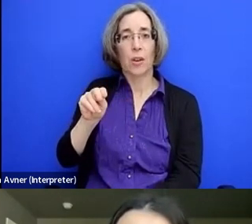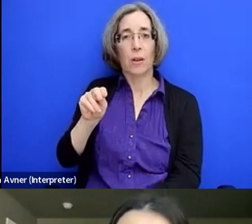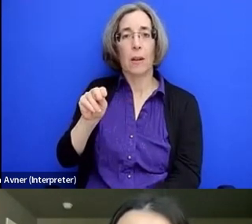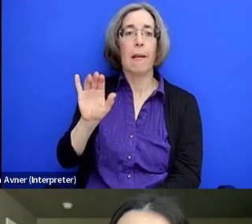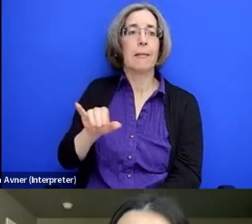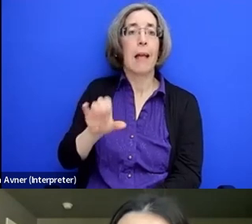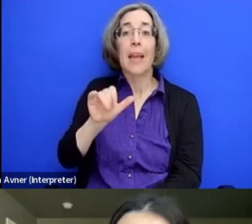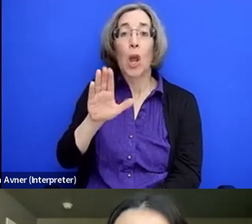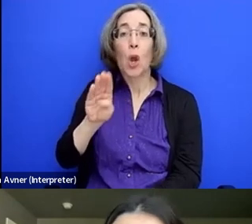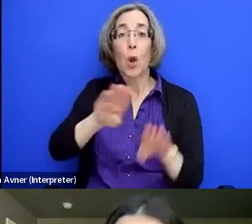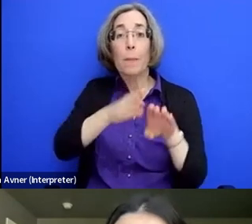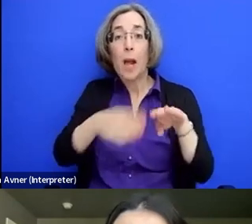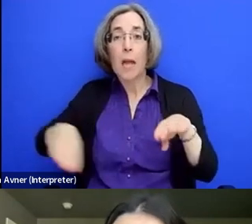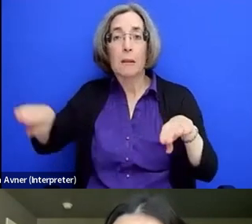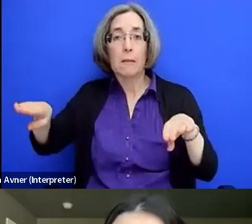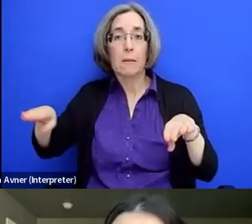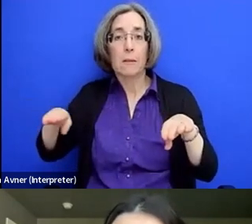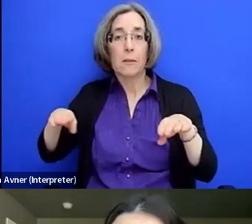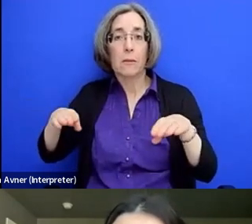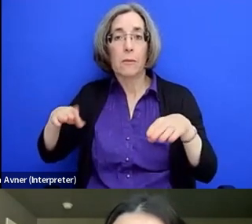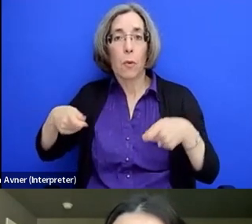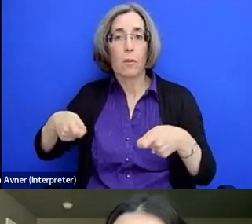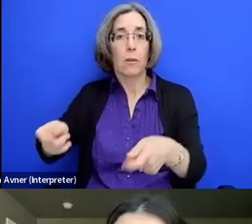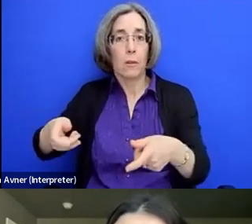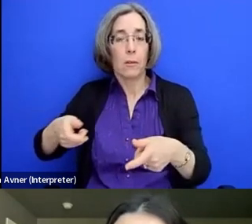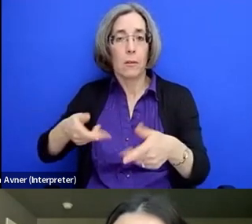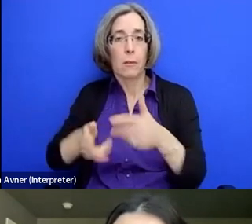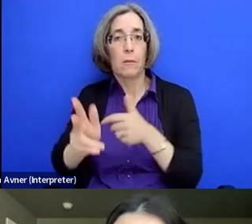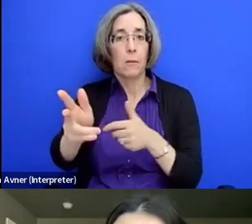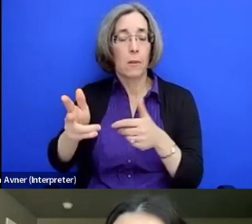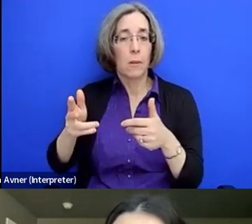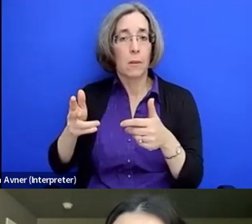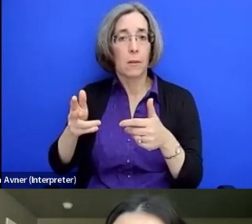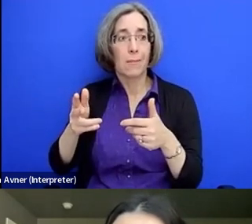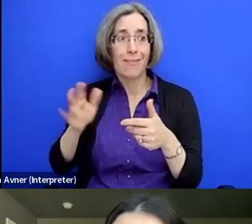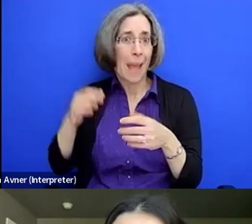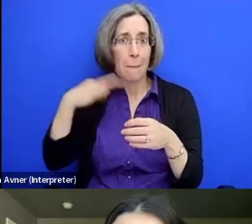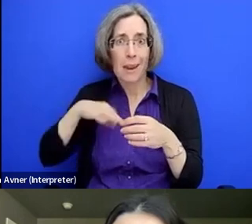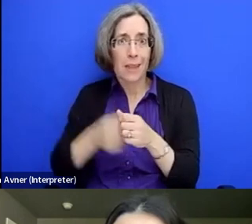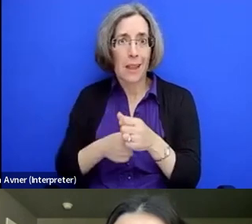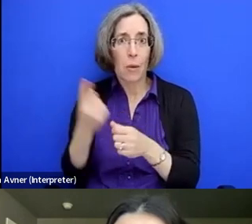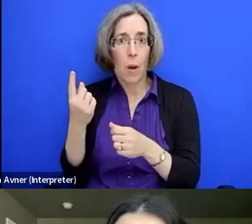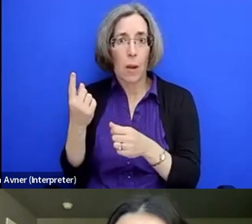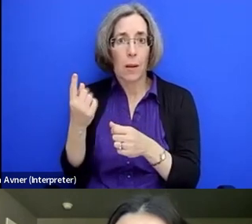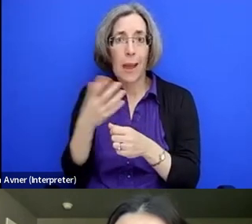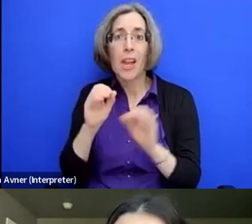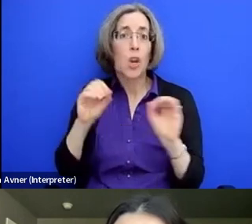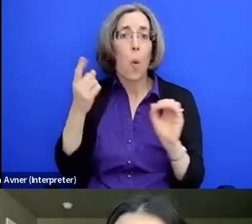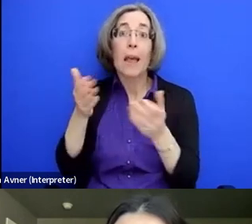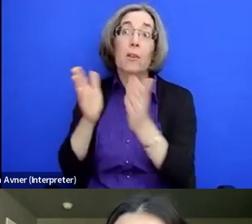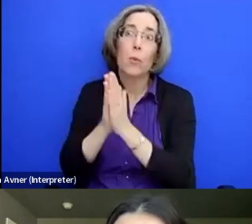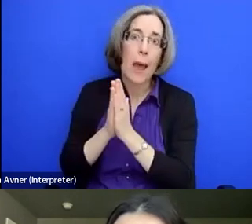benefit everyone. They don't, they aren't, and they don't have to be requested by